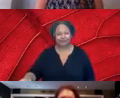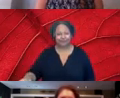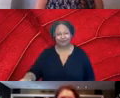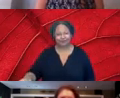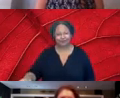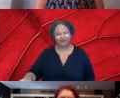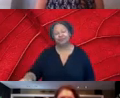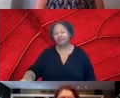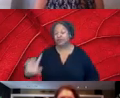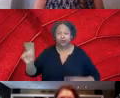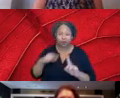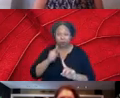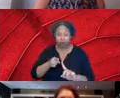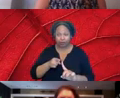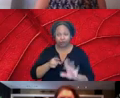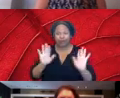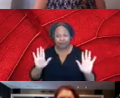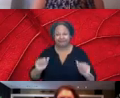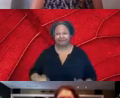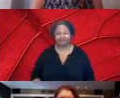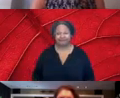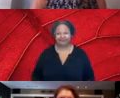So the purpose,